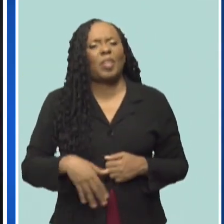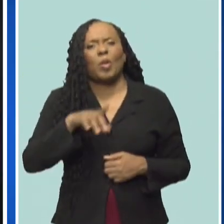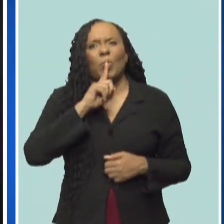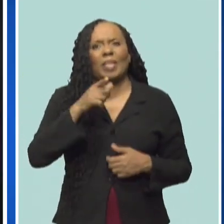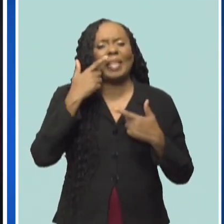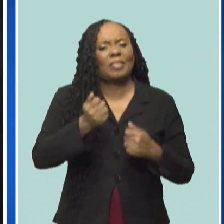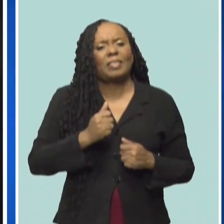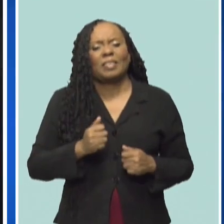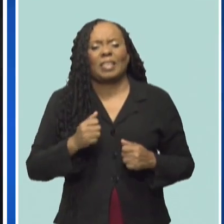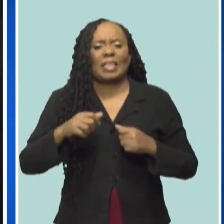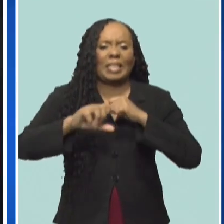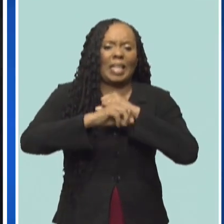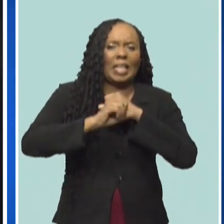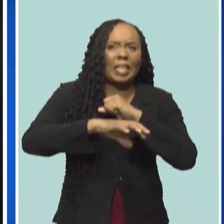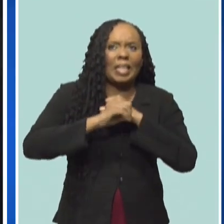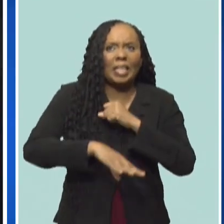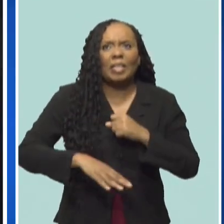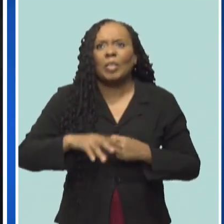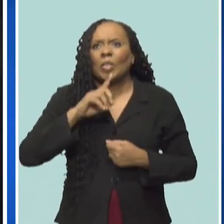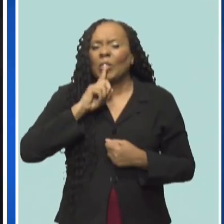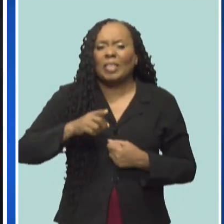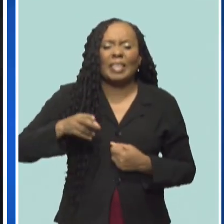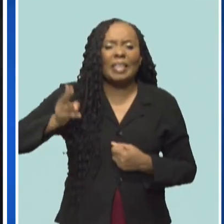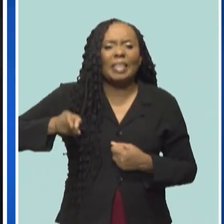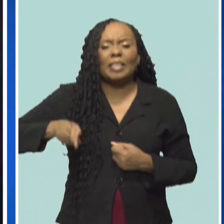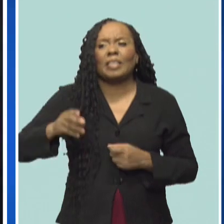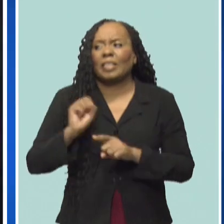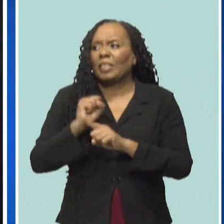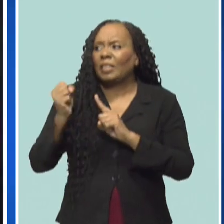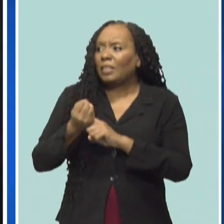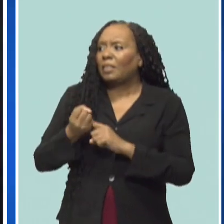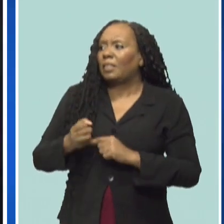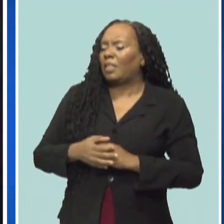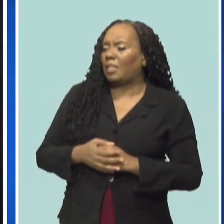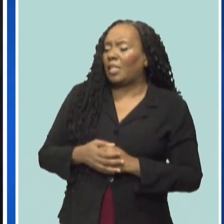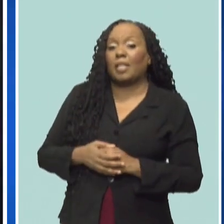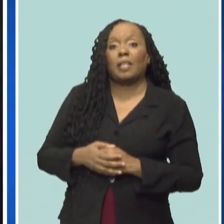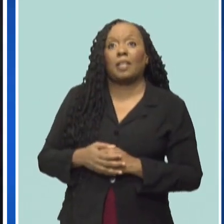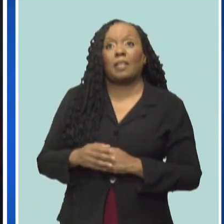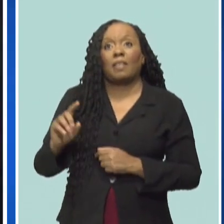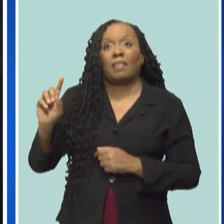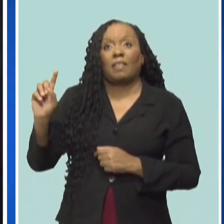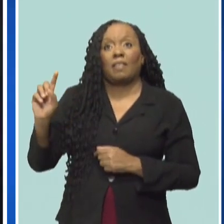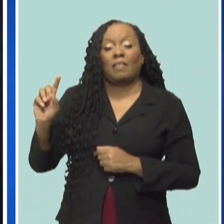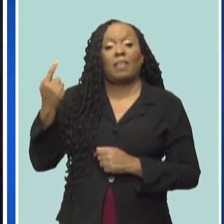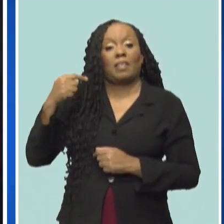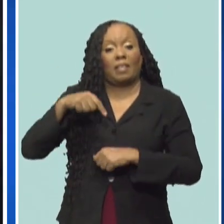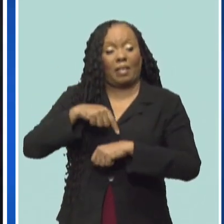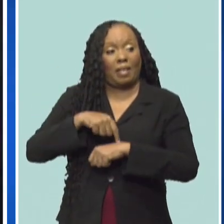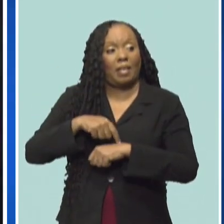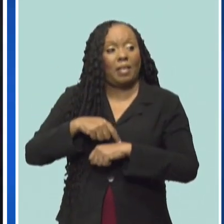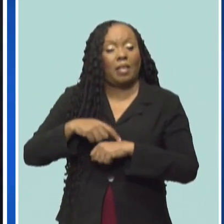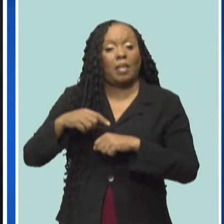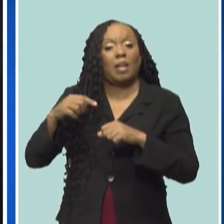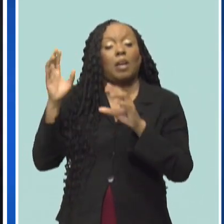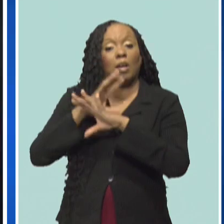ups and downs. We have a historic situation on our hands where for the first time you have a president that has indictments, former president with